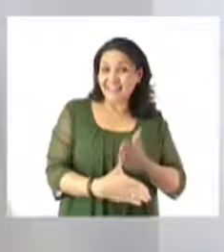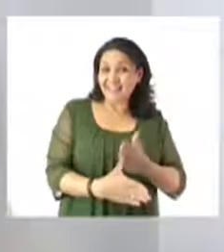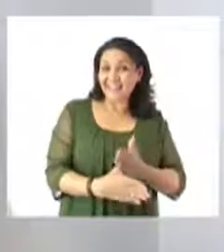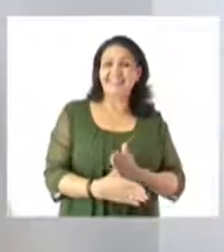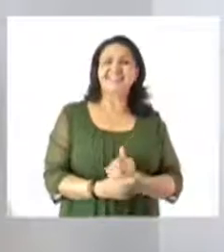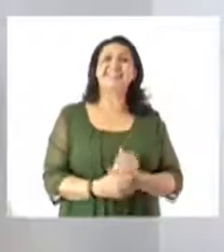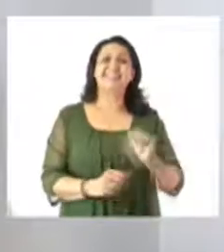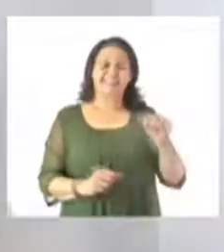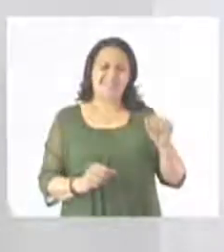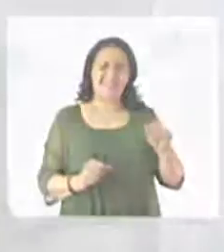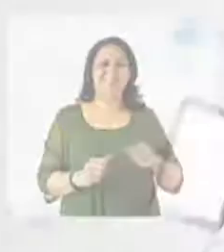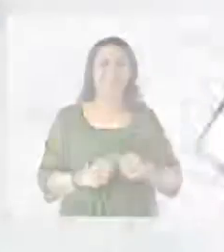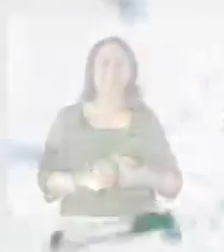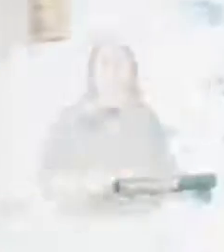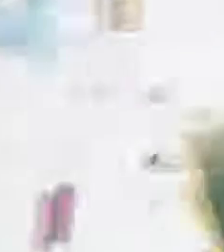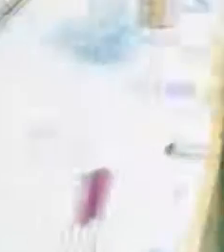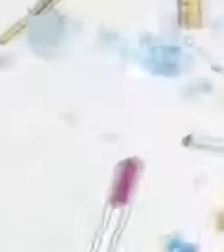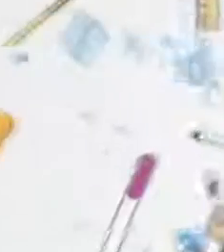Yes.